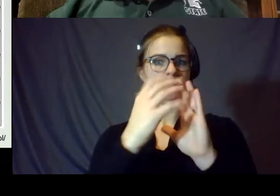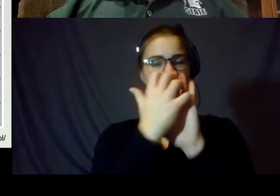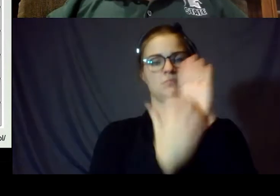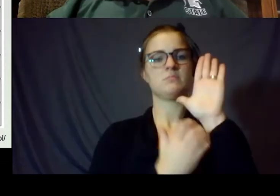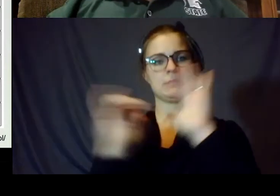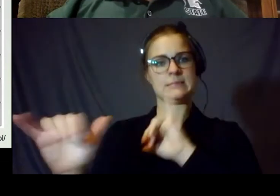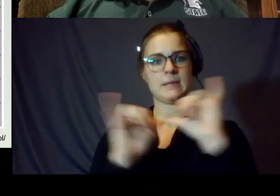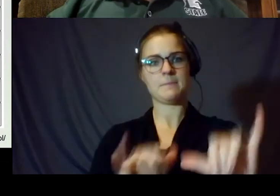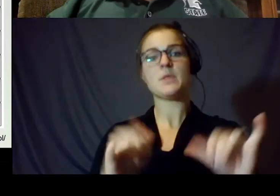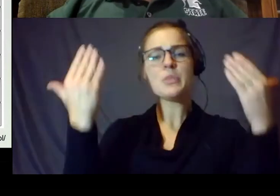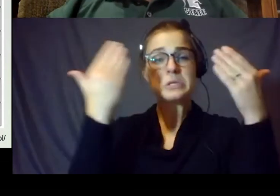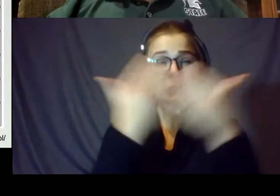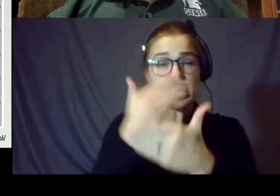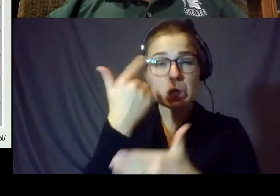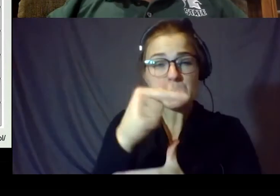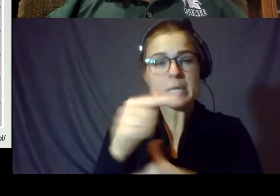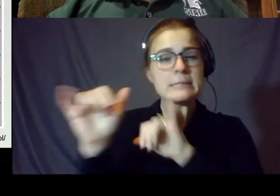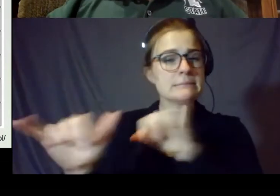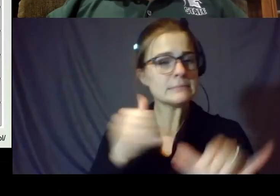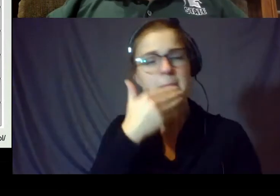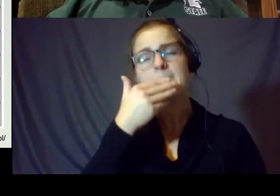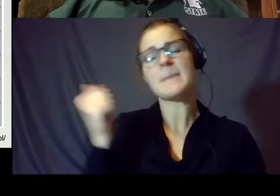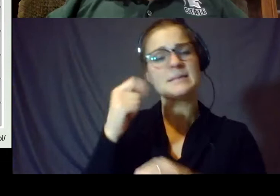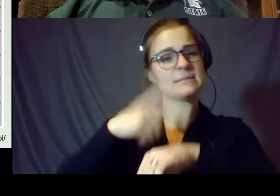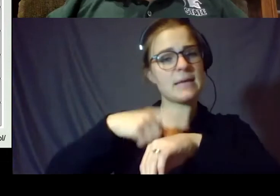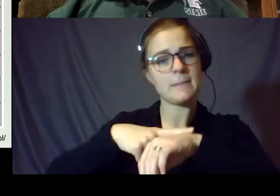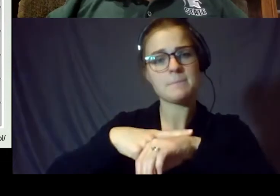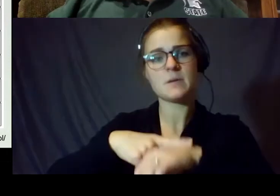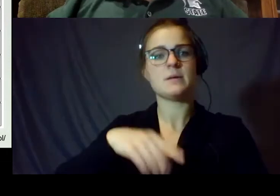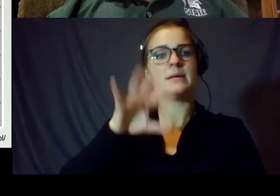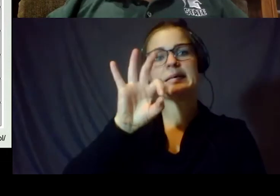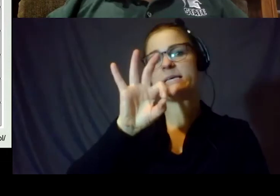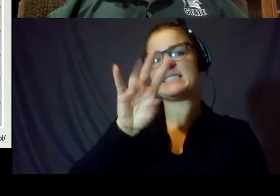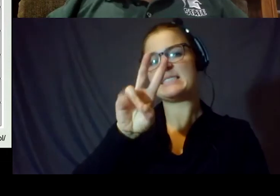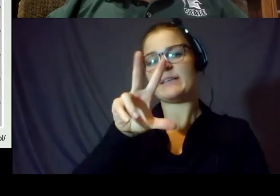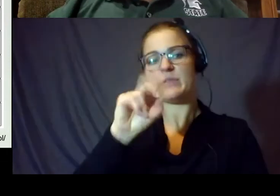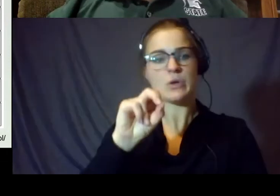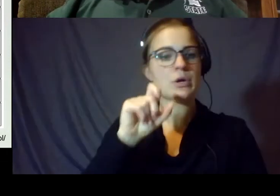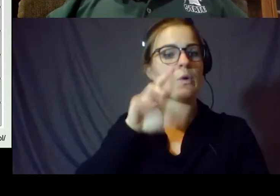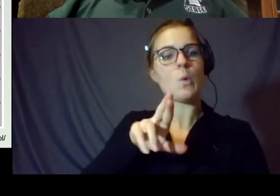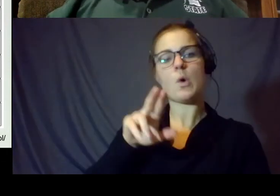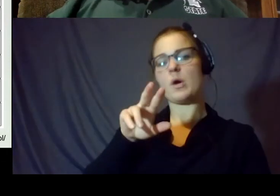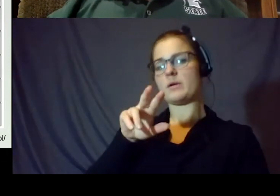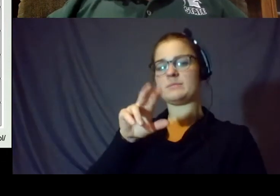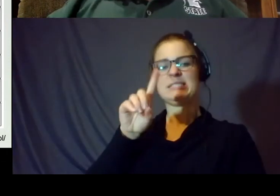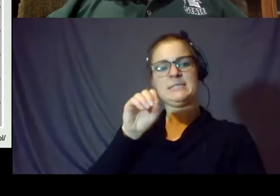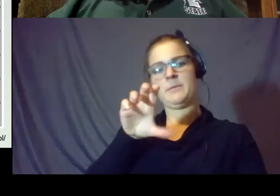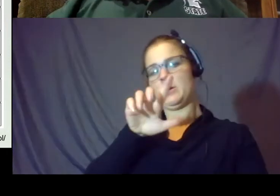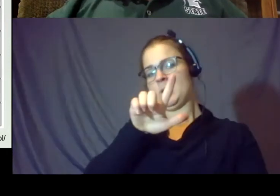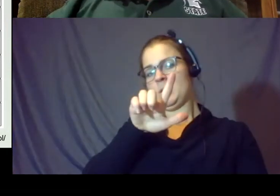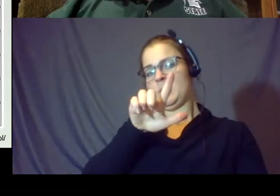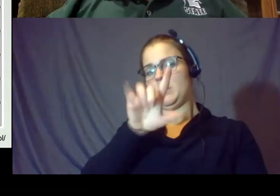green arrows are the best times, like tonight at 7:30 or at 9 p.m. On the 28th. The dim